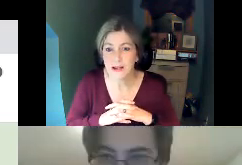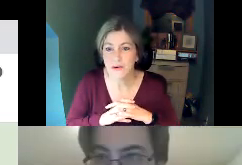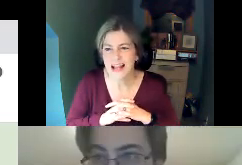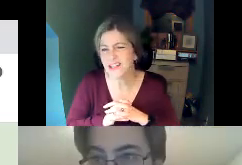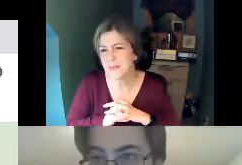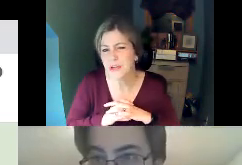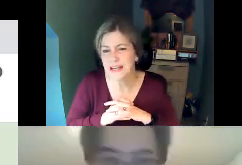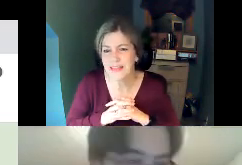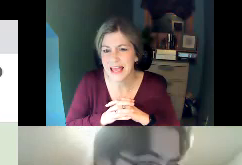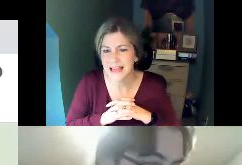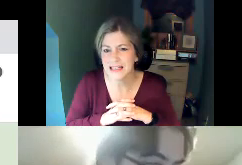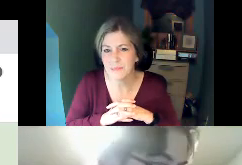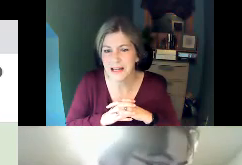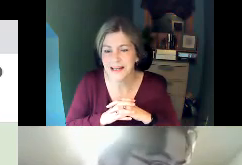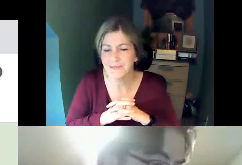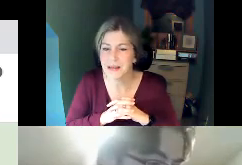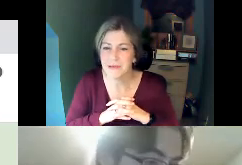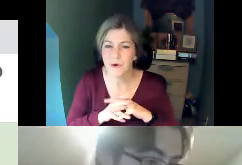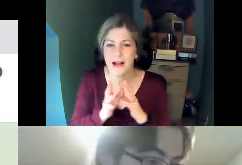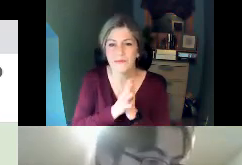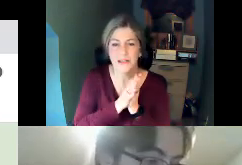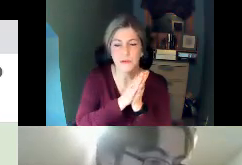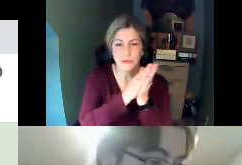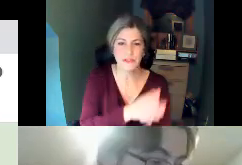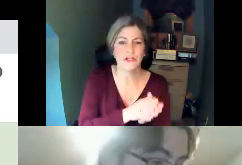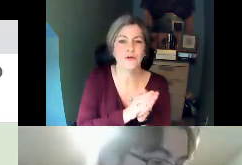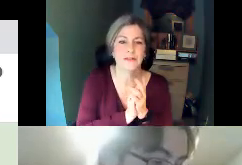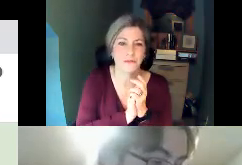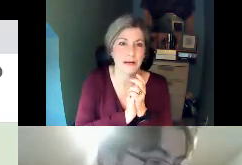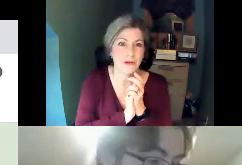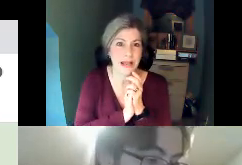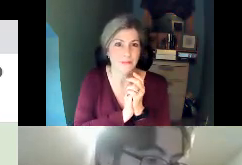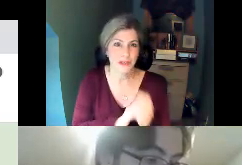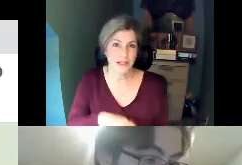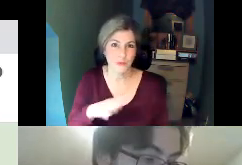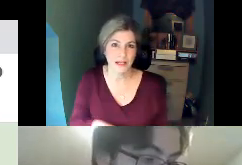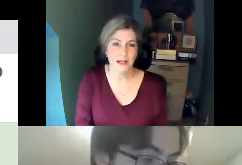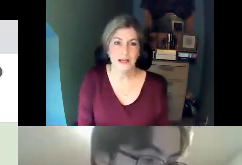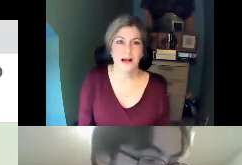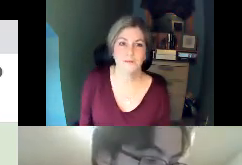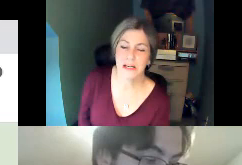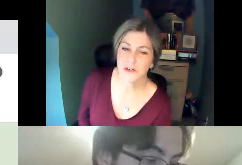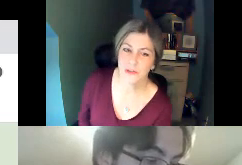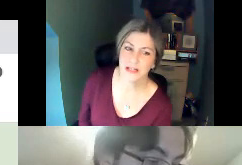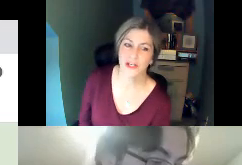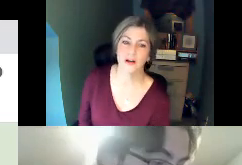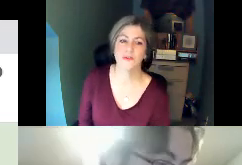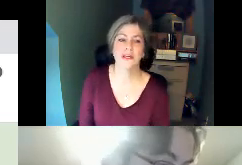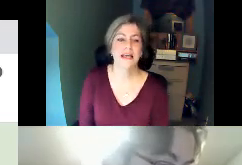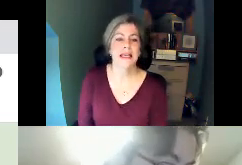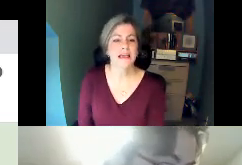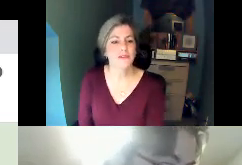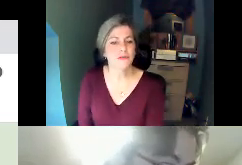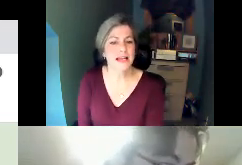here. So actually I put it at the end, but it might be more helpful if you put the 2 in front of your name, just so we make sure that it